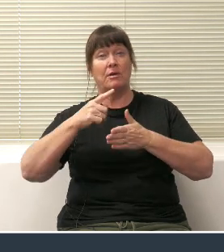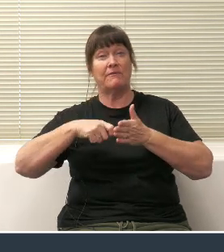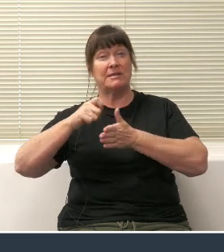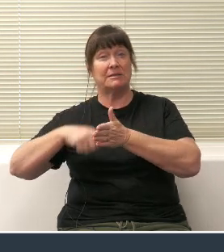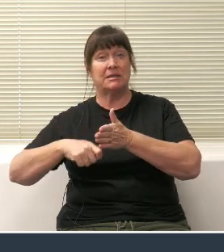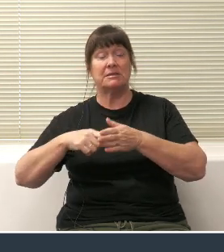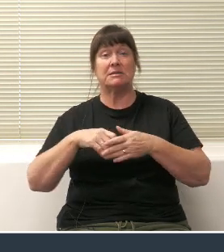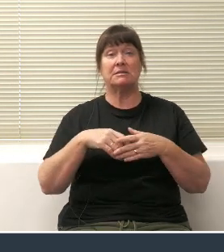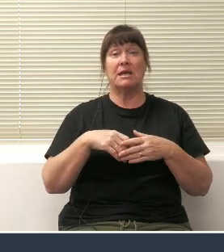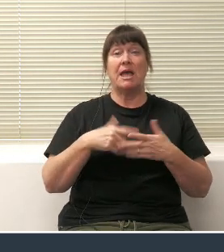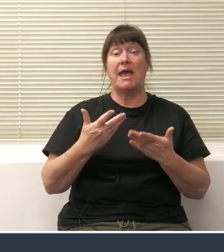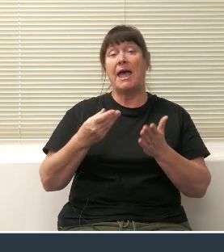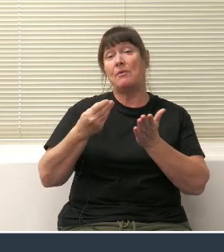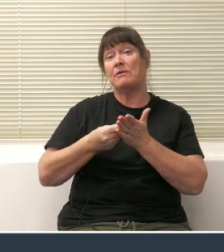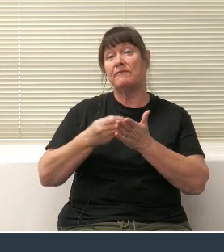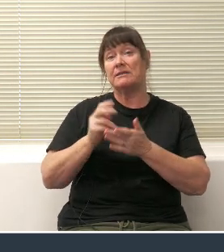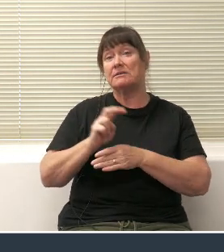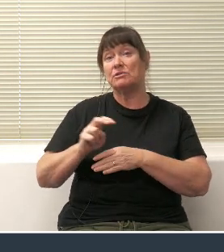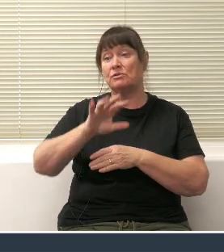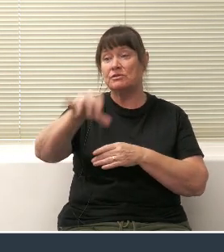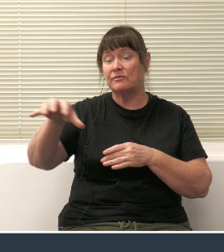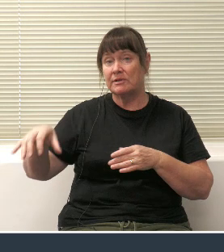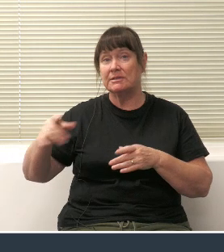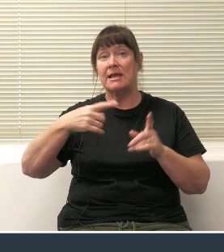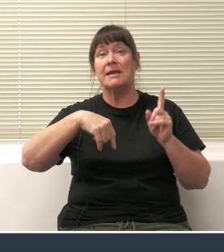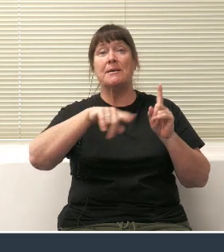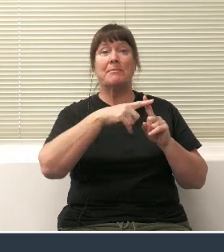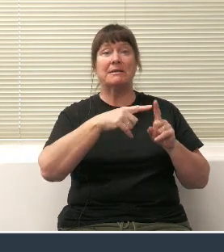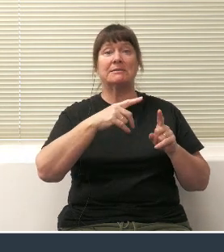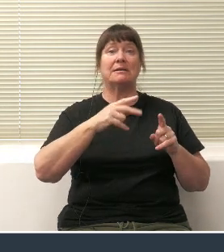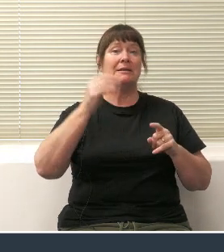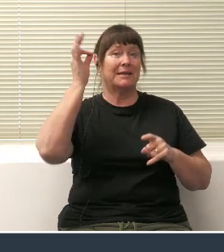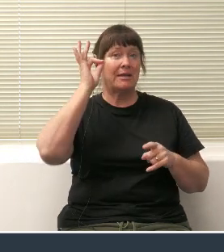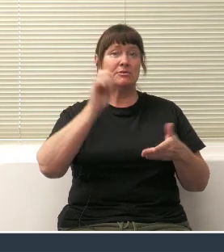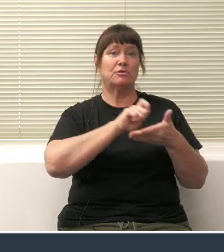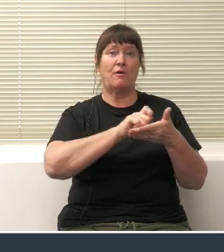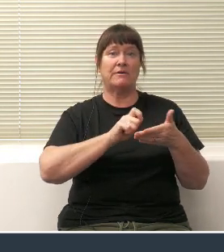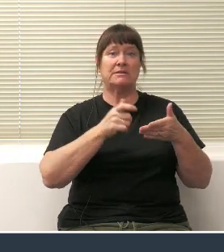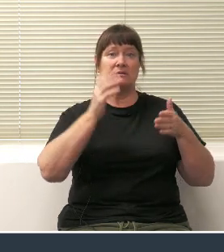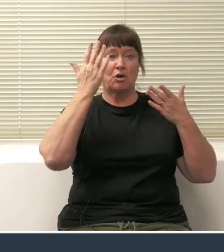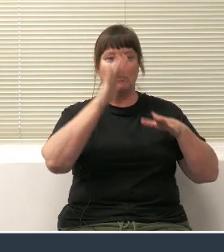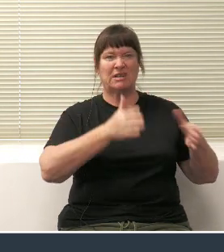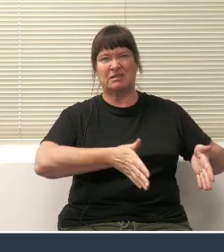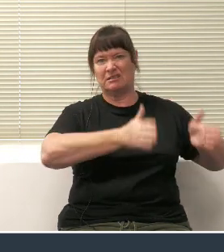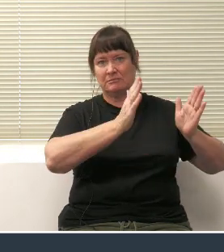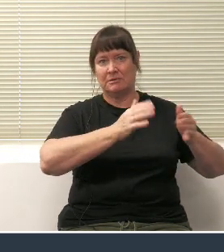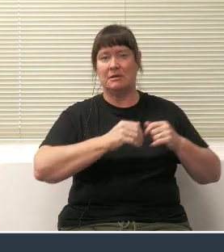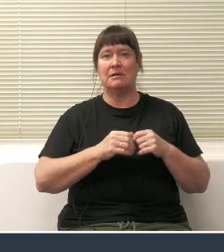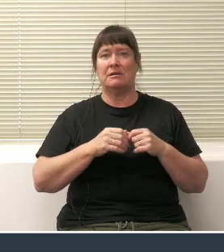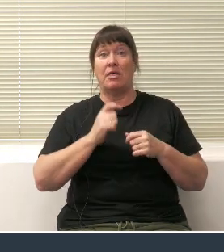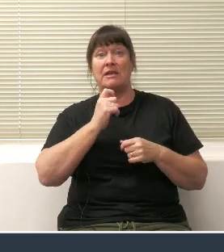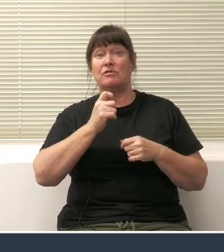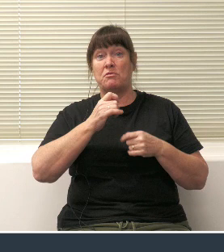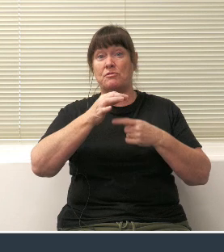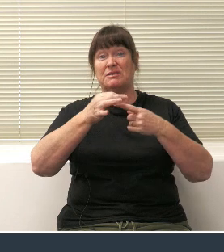change to how we fund some tourist facilities, and Napier City Council's office accommodation. So this report doesn't go into the detail